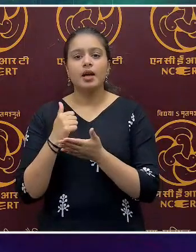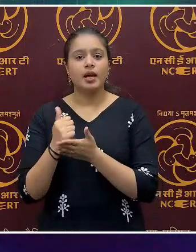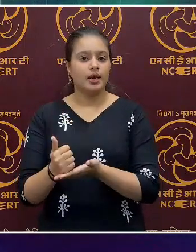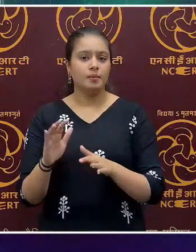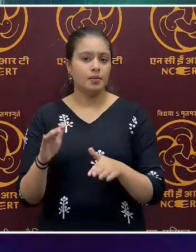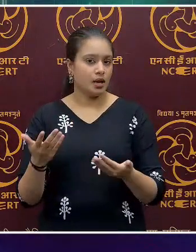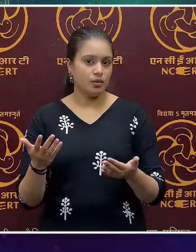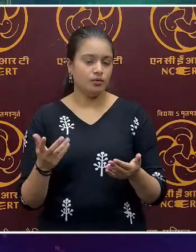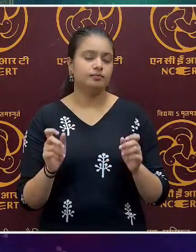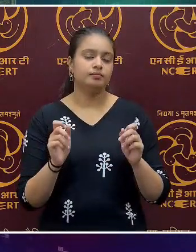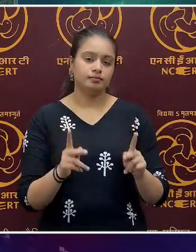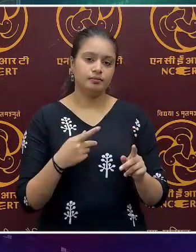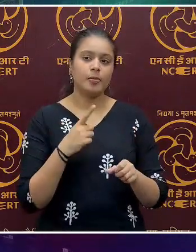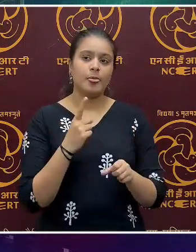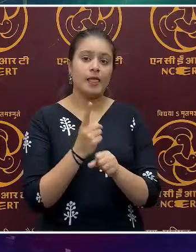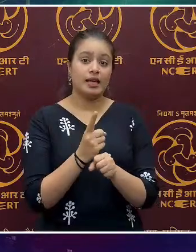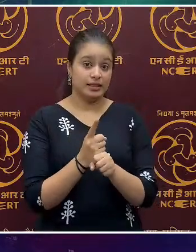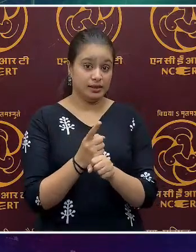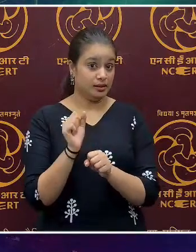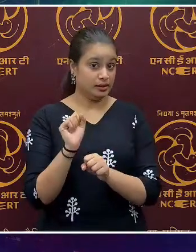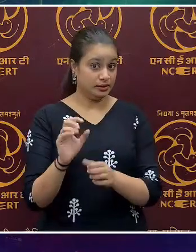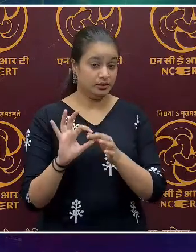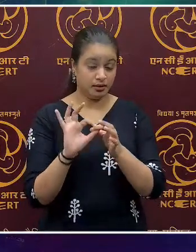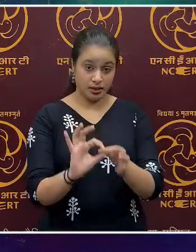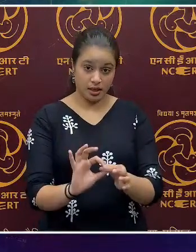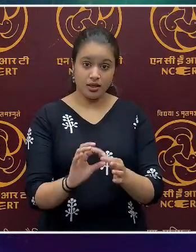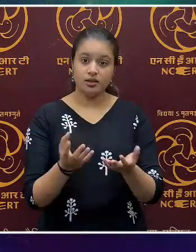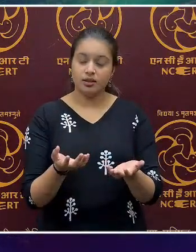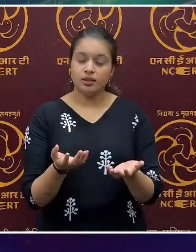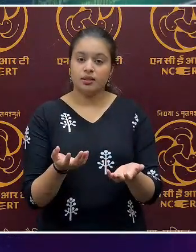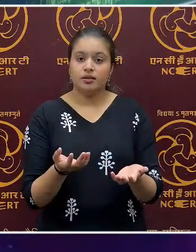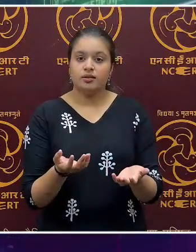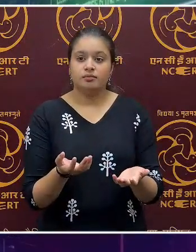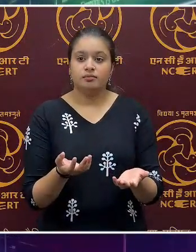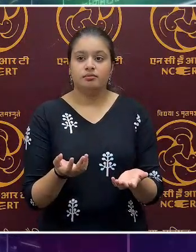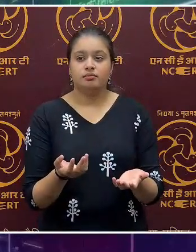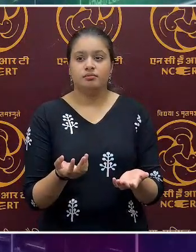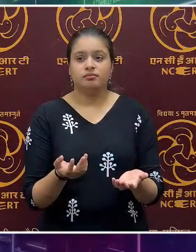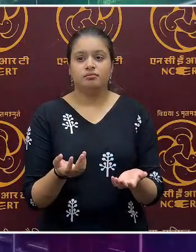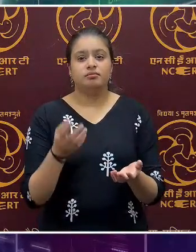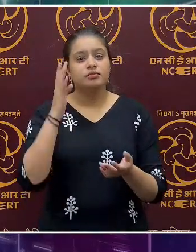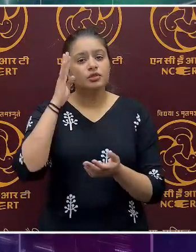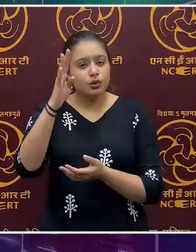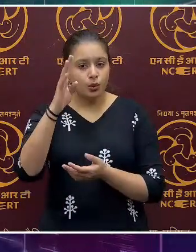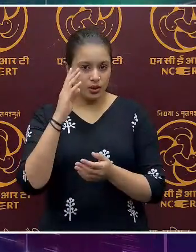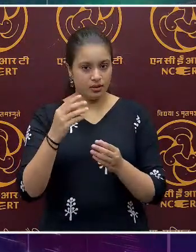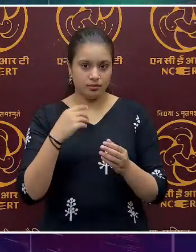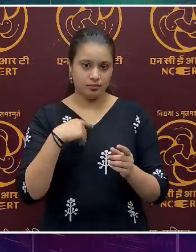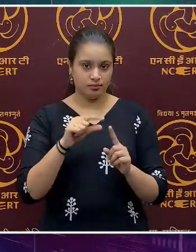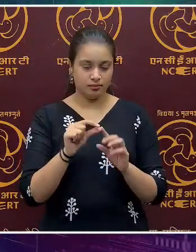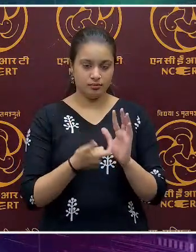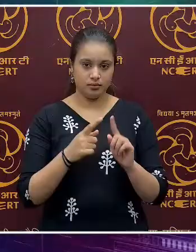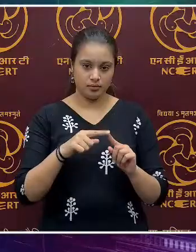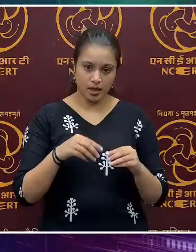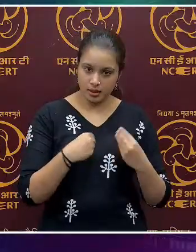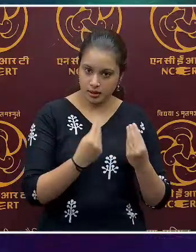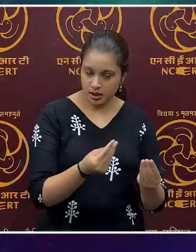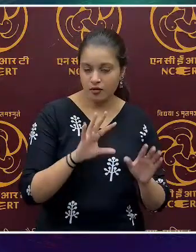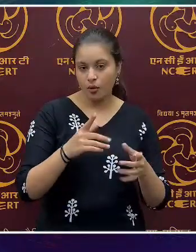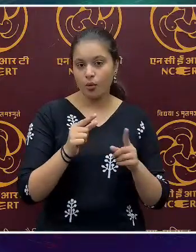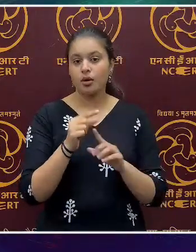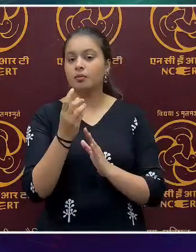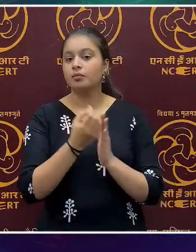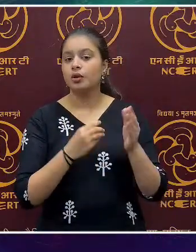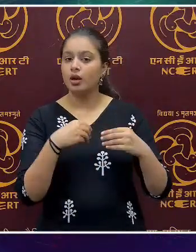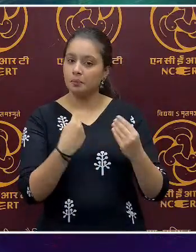for teachers, teachers help. Teachers are given the theory part and the programming for all the